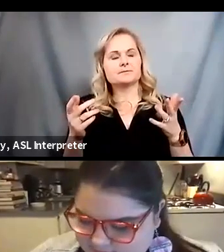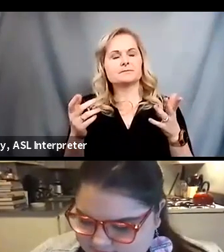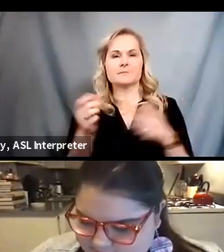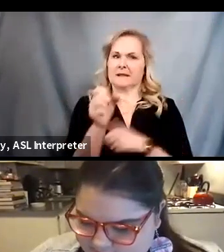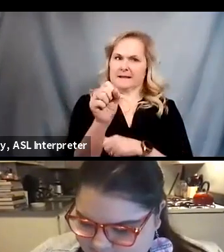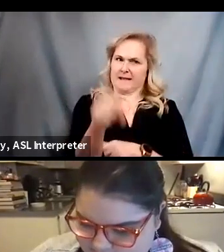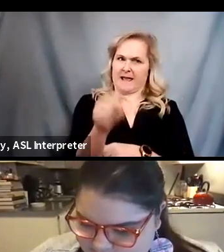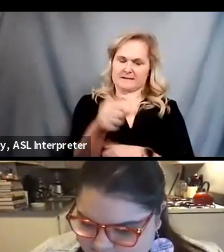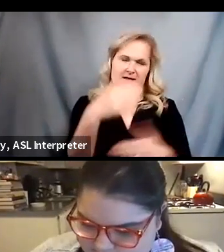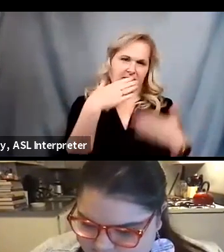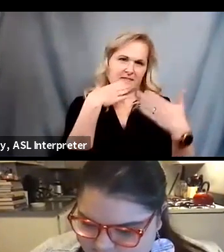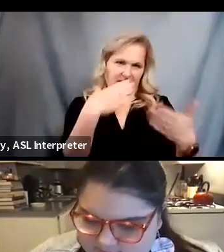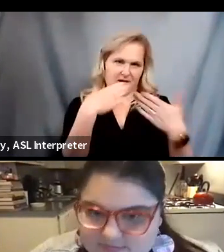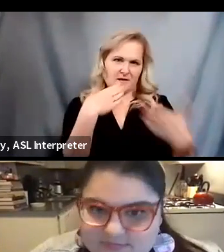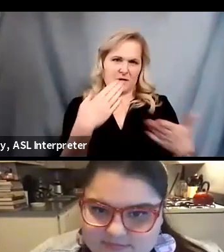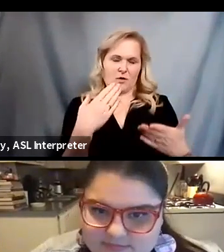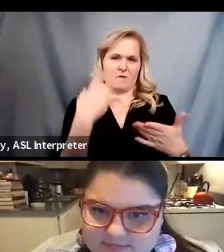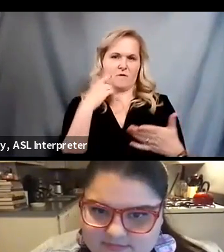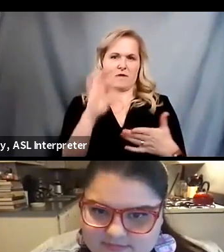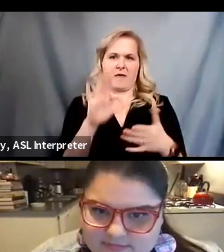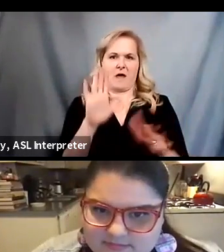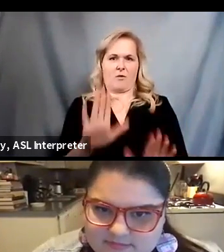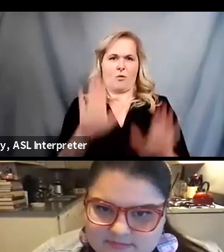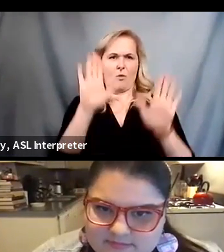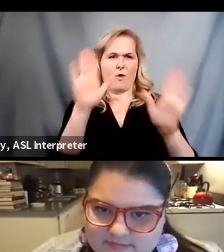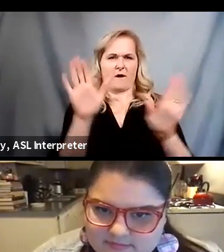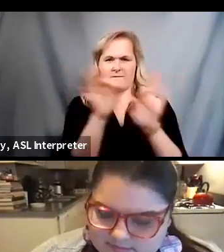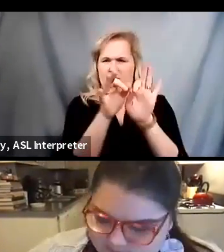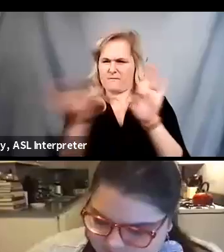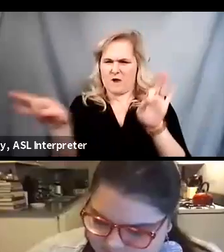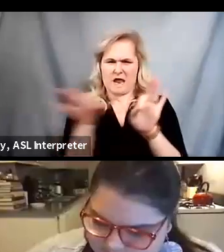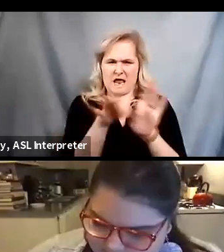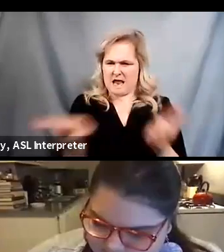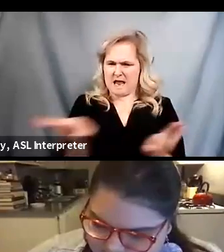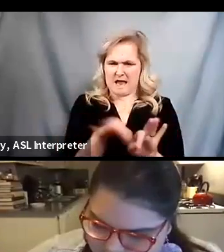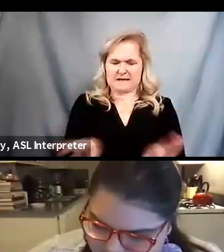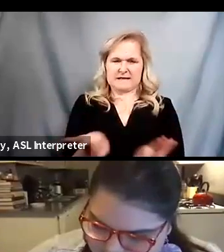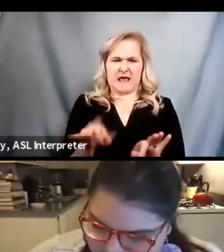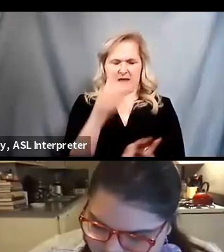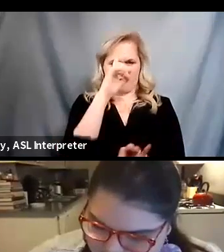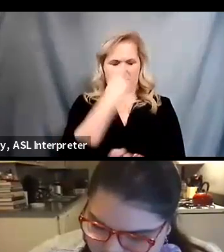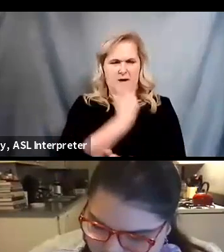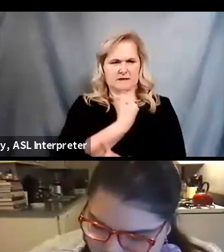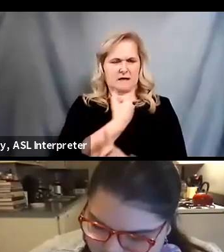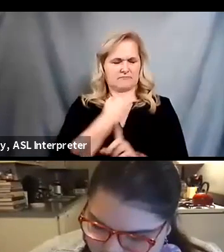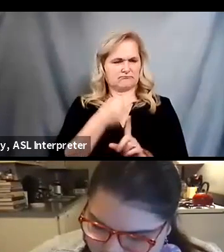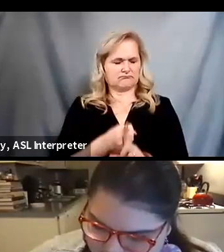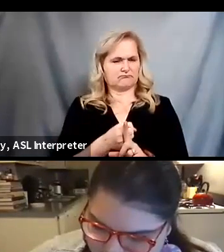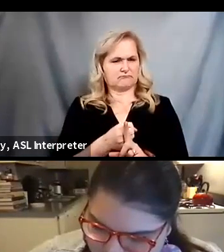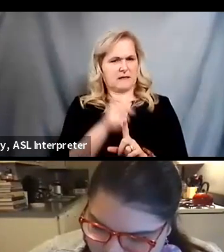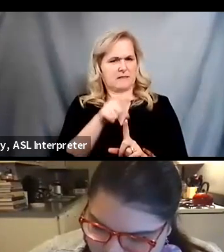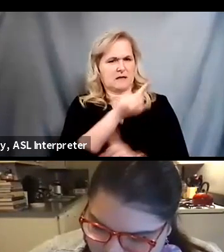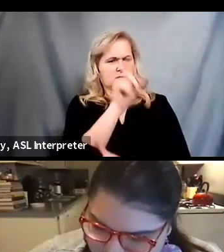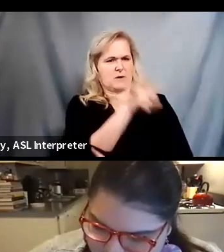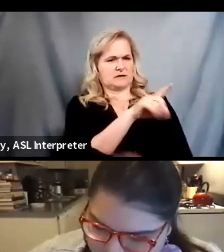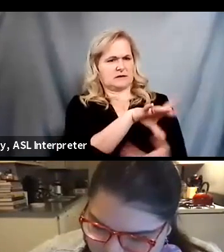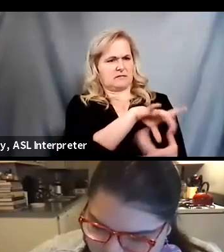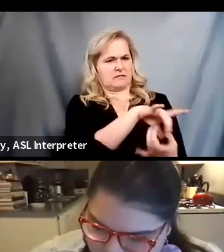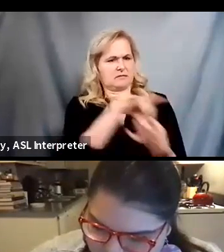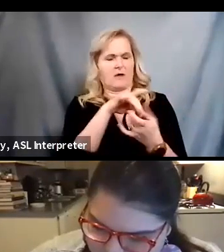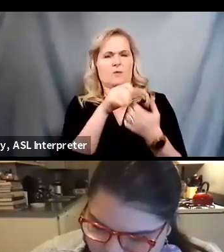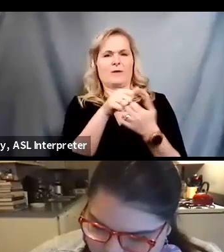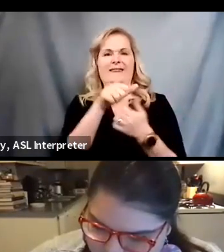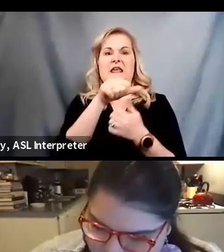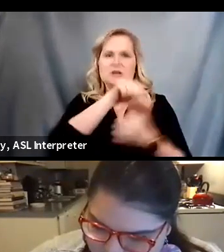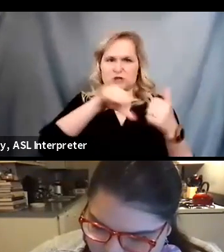I feel like, yes. Thank you for the wonderful phrasing of these. And what's striking me is how these questions actually work in relationship to each other.